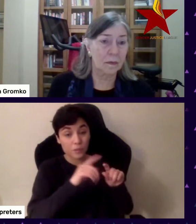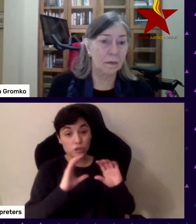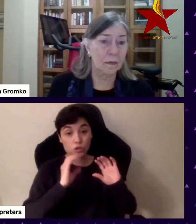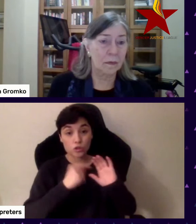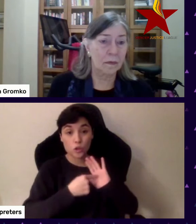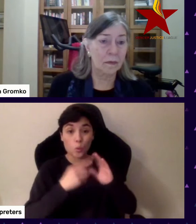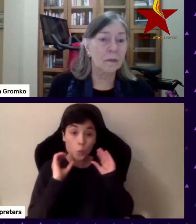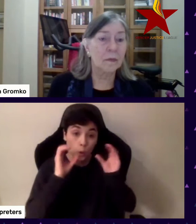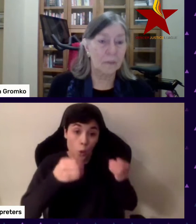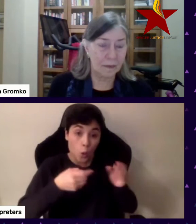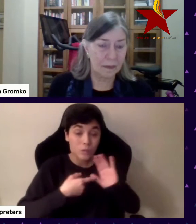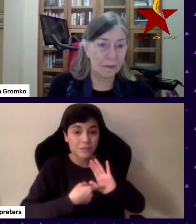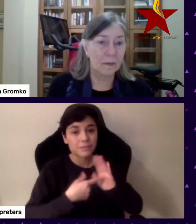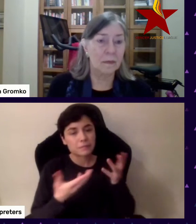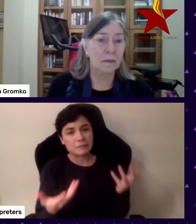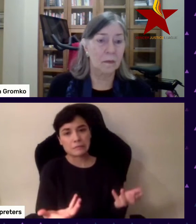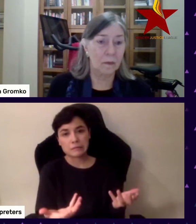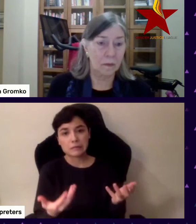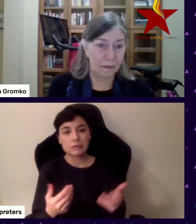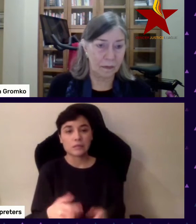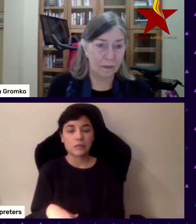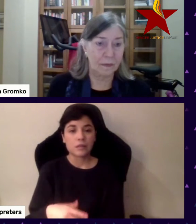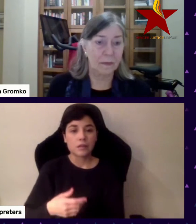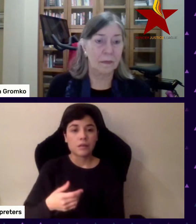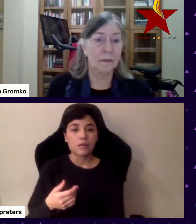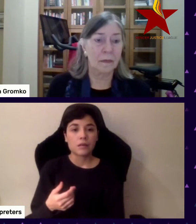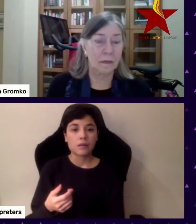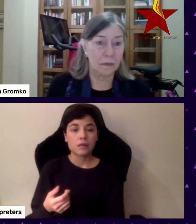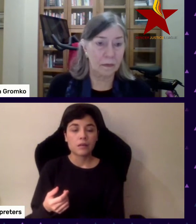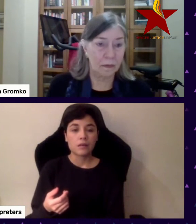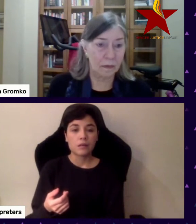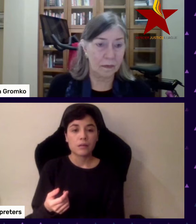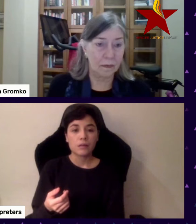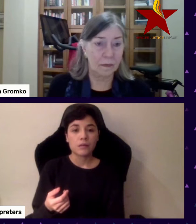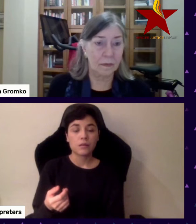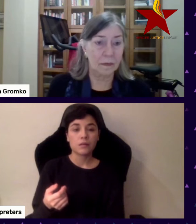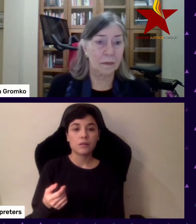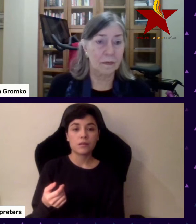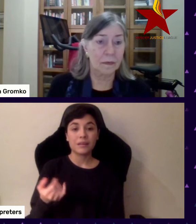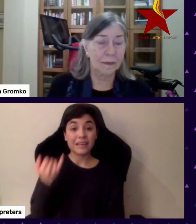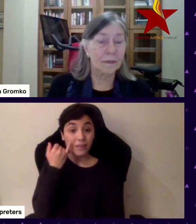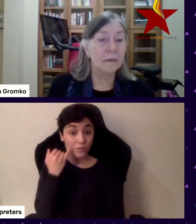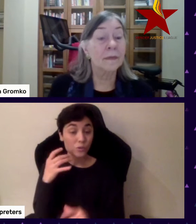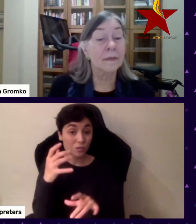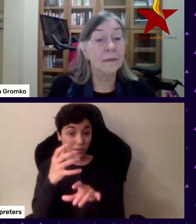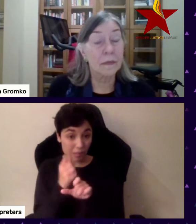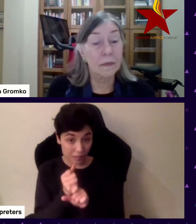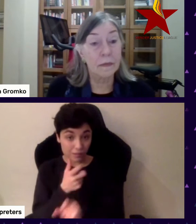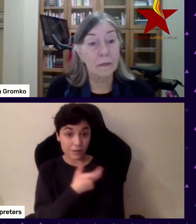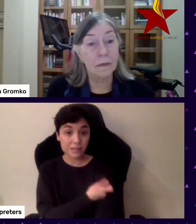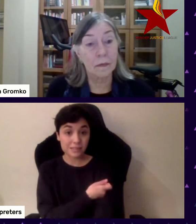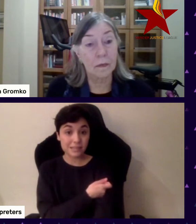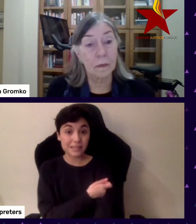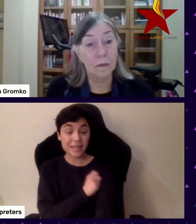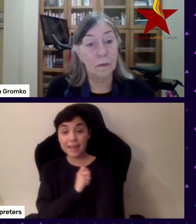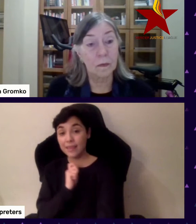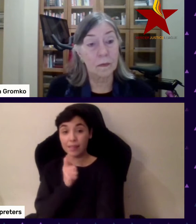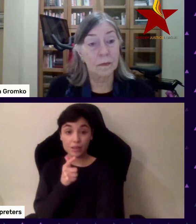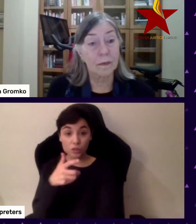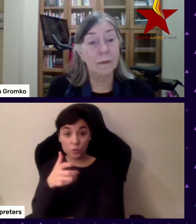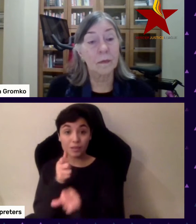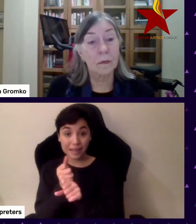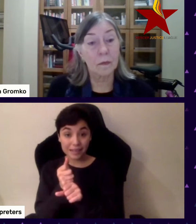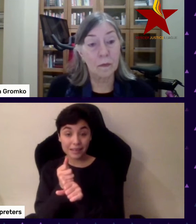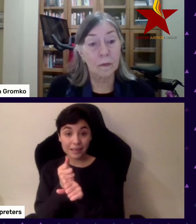spreading anything because you don't have the virus. But if you do get the vaccine and then you get the virus, but you're